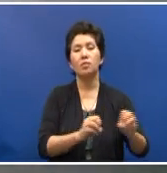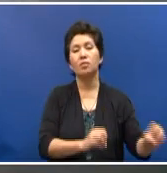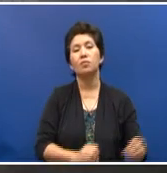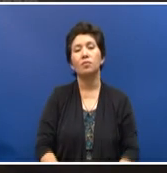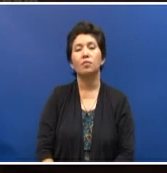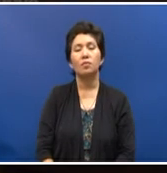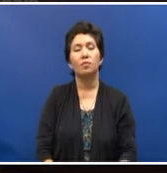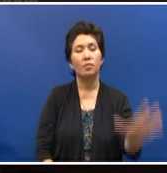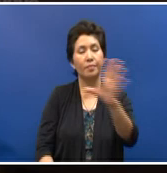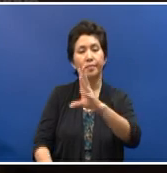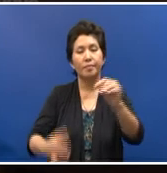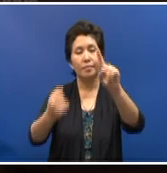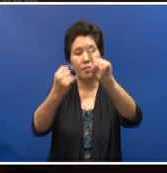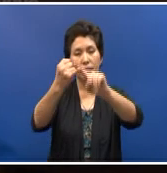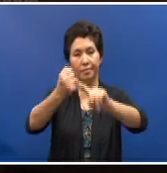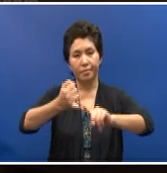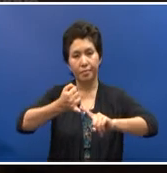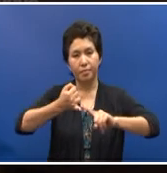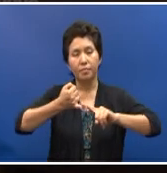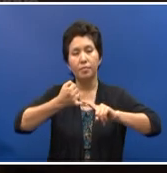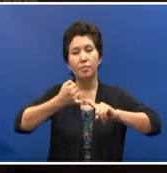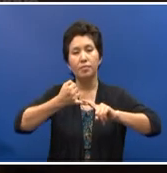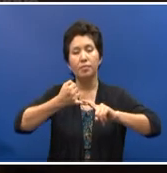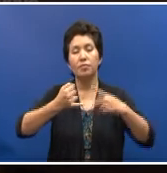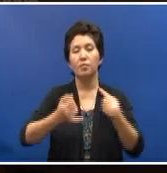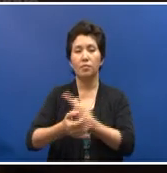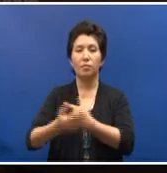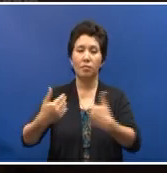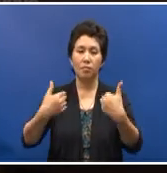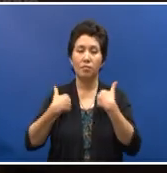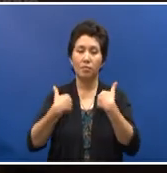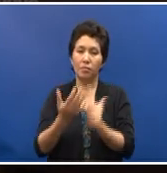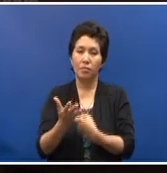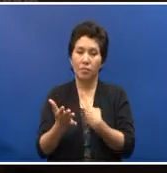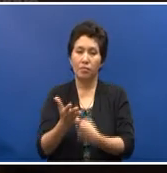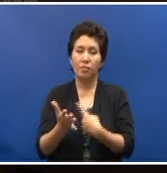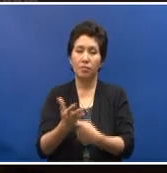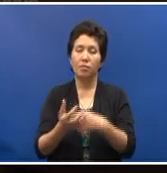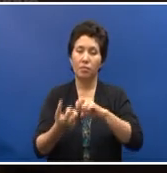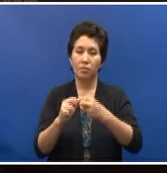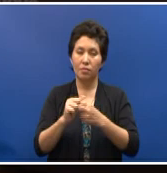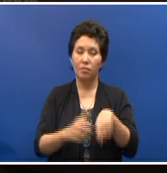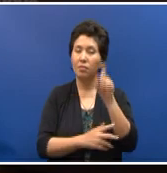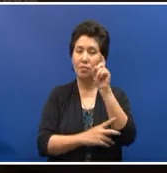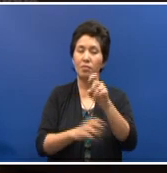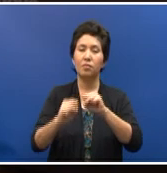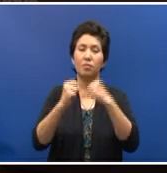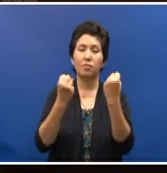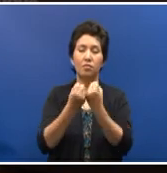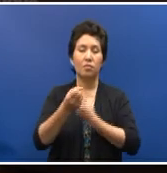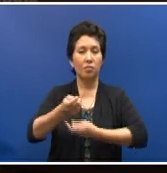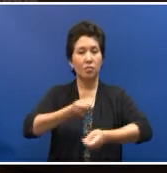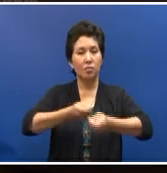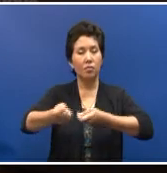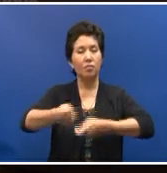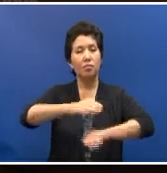Okay, and the last one, okay, we have discussed about the formal means of social control. Okay,